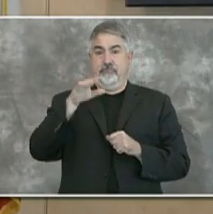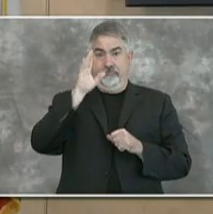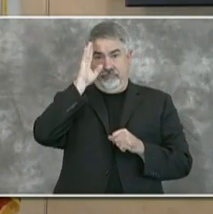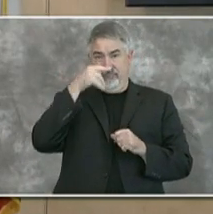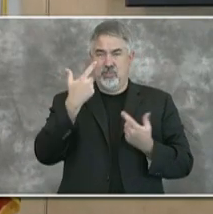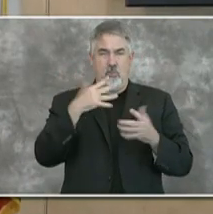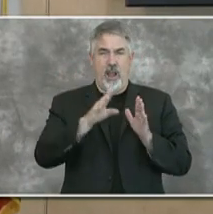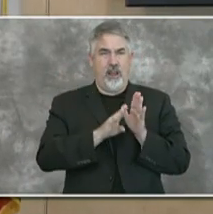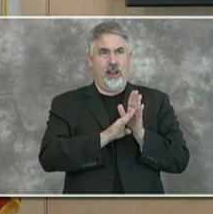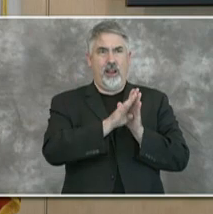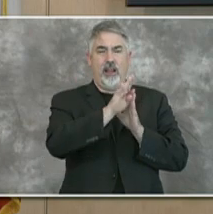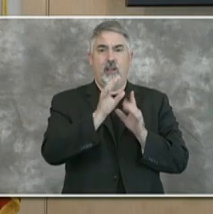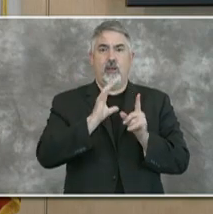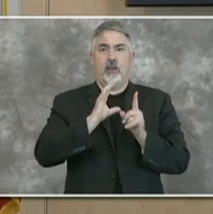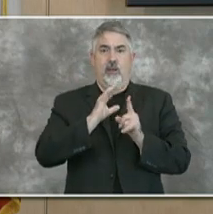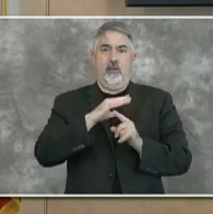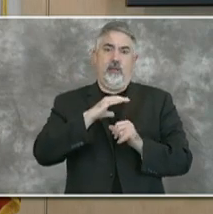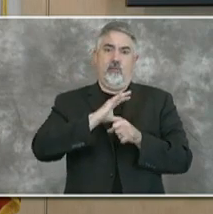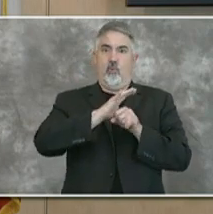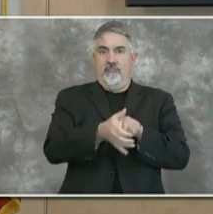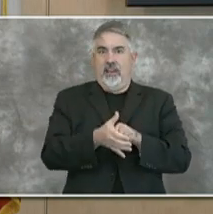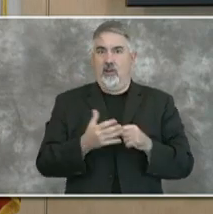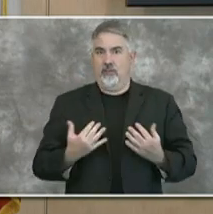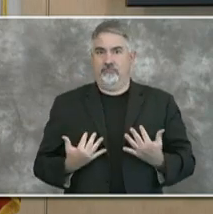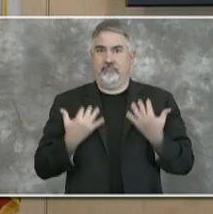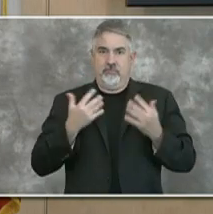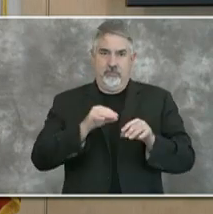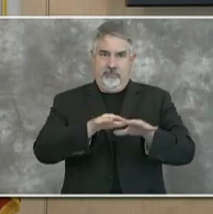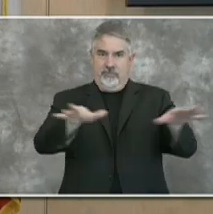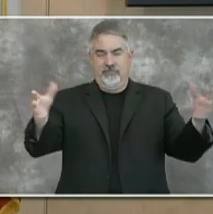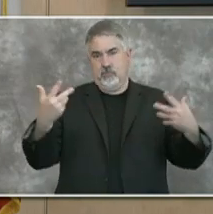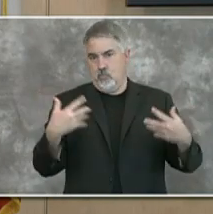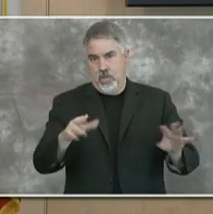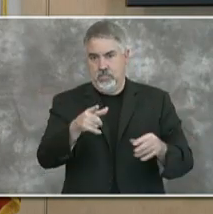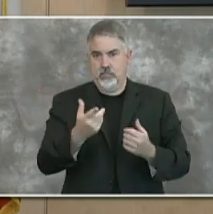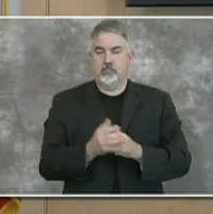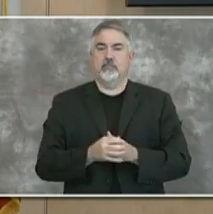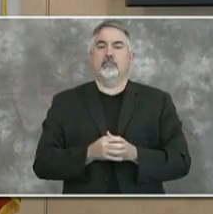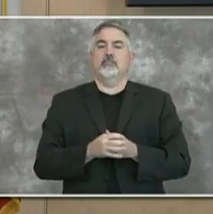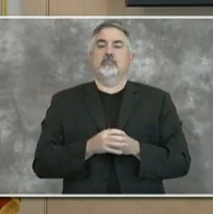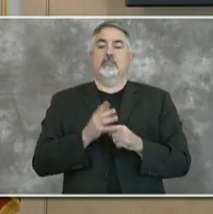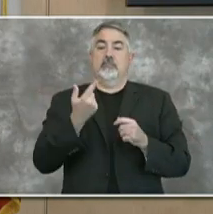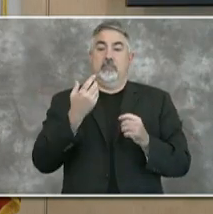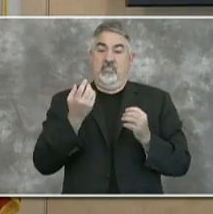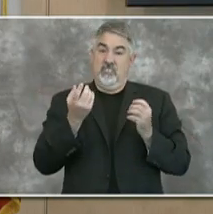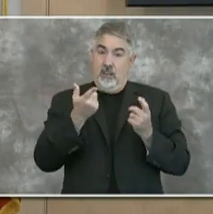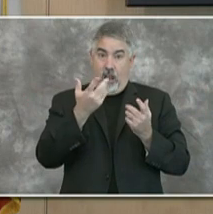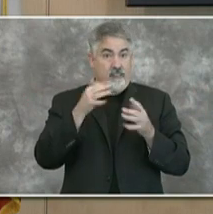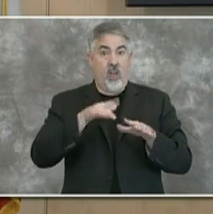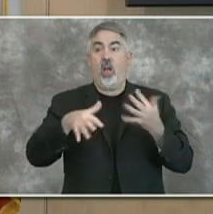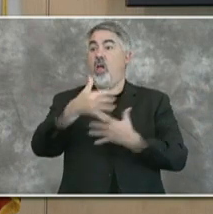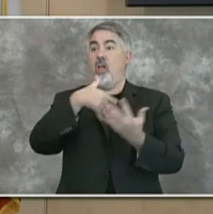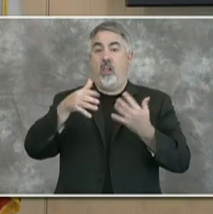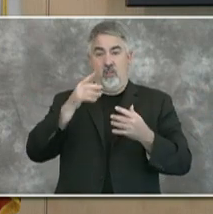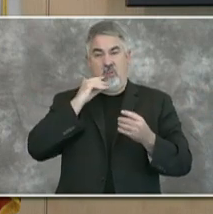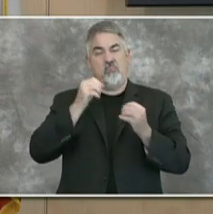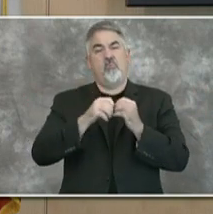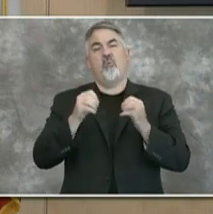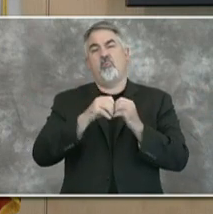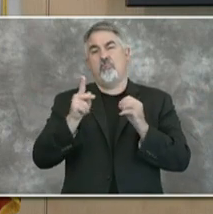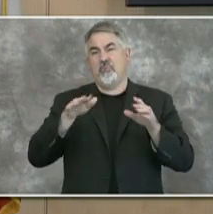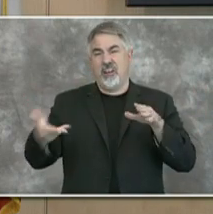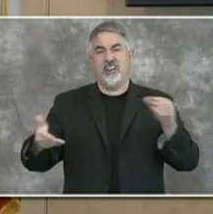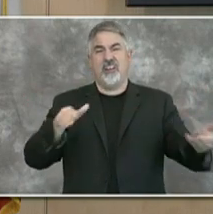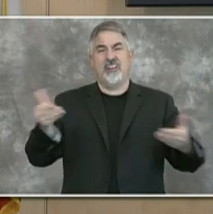of cases that could overwhelm our health system and lead to more people dying. That's why we have been boosting our efforts